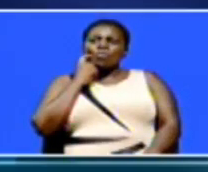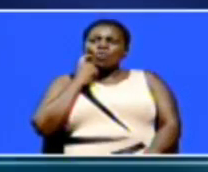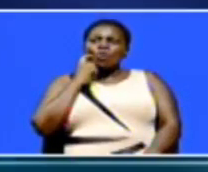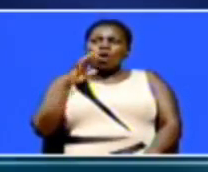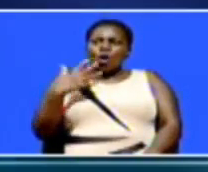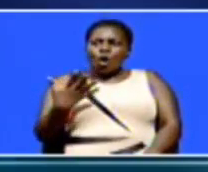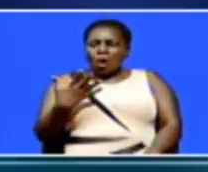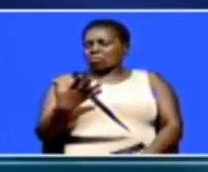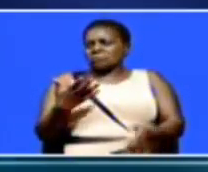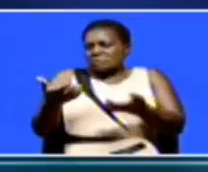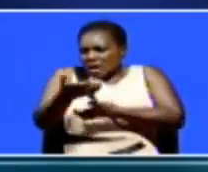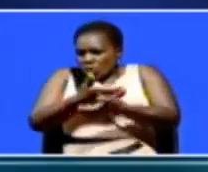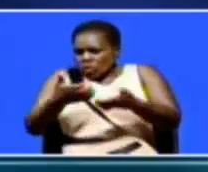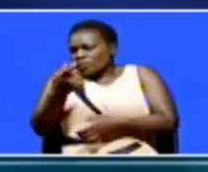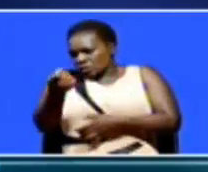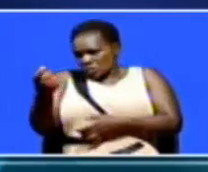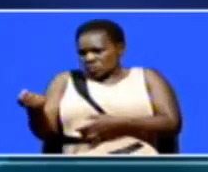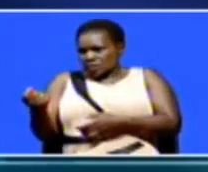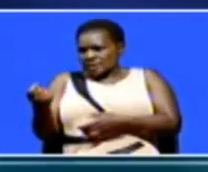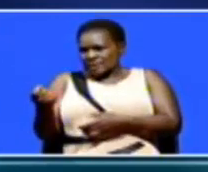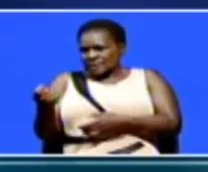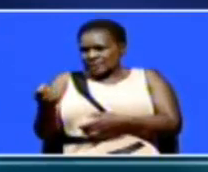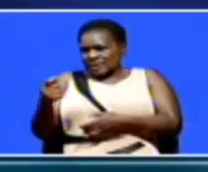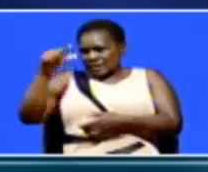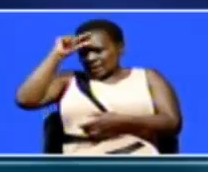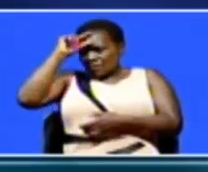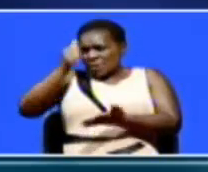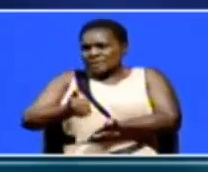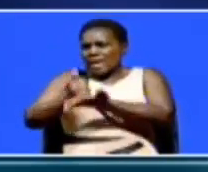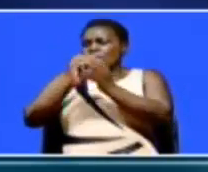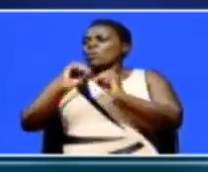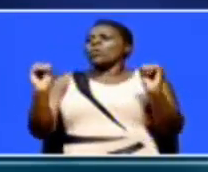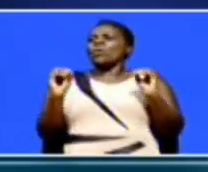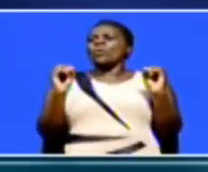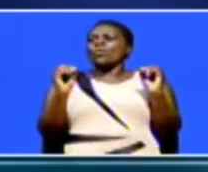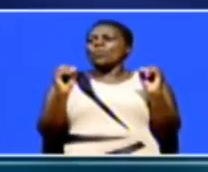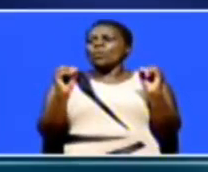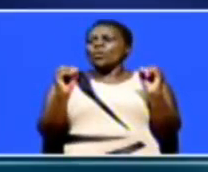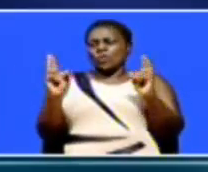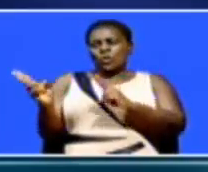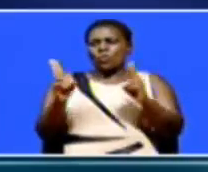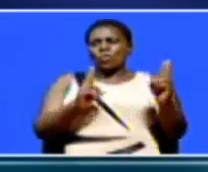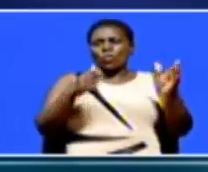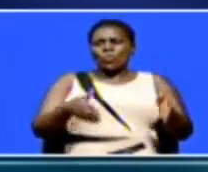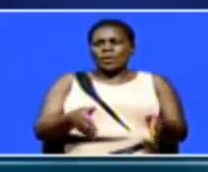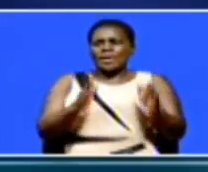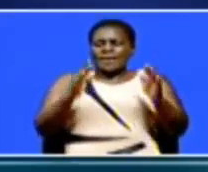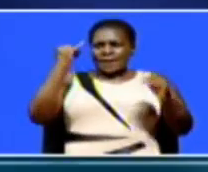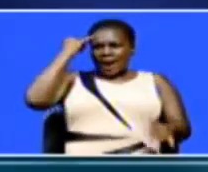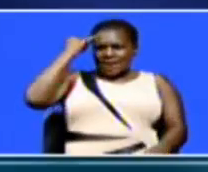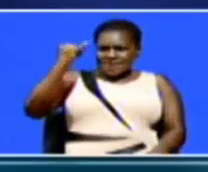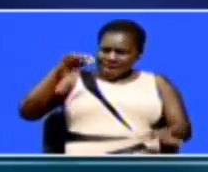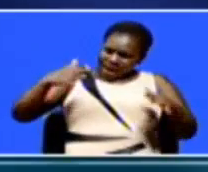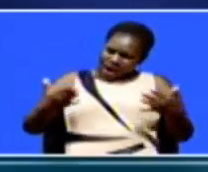in an income earning facility that do not need government help. They don't need government help usually. So the idea